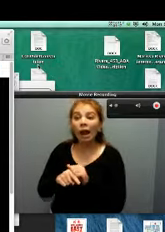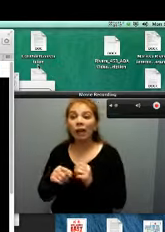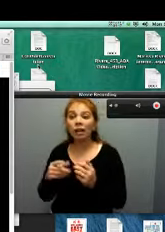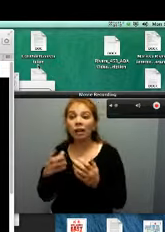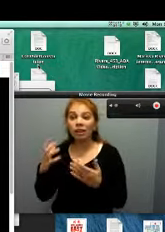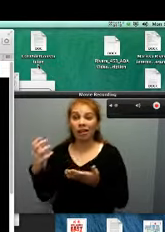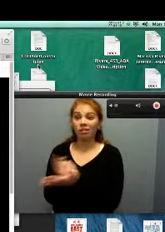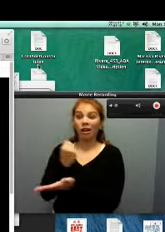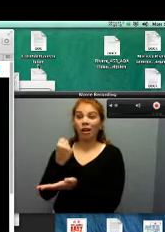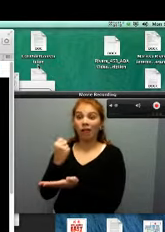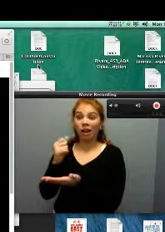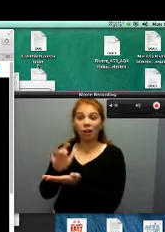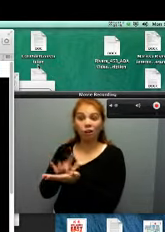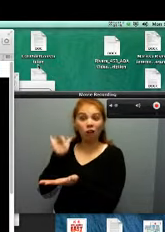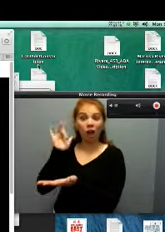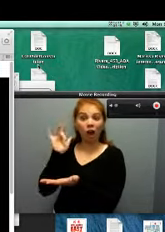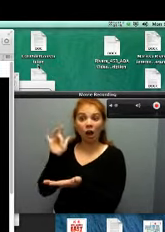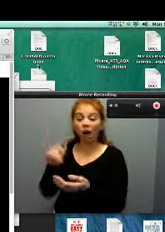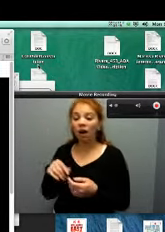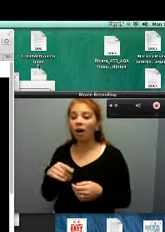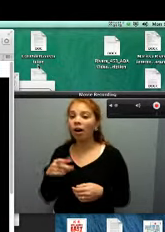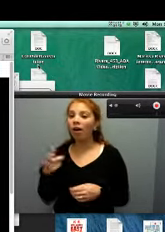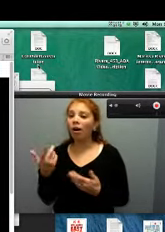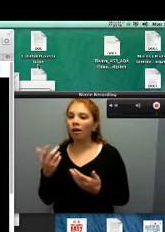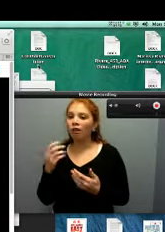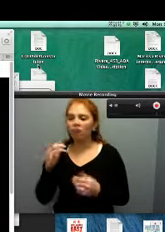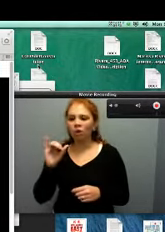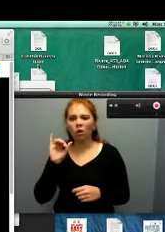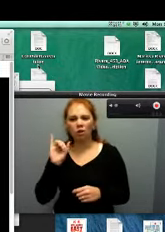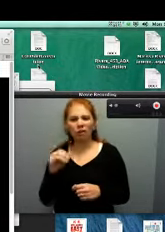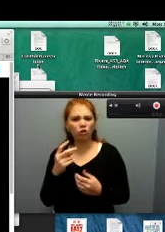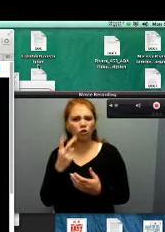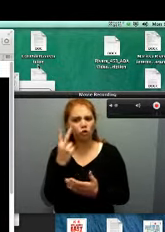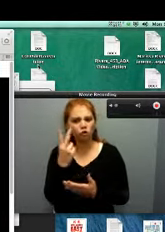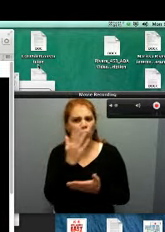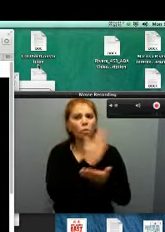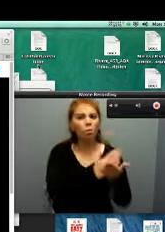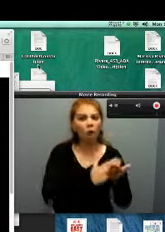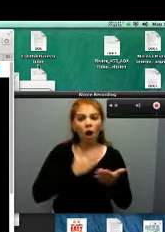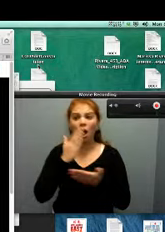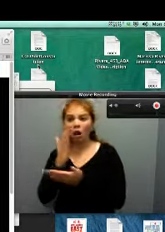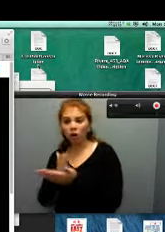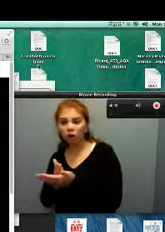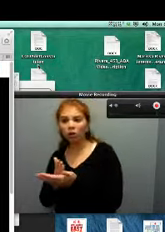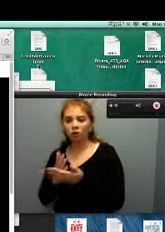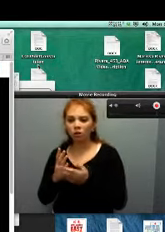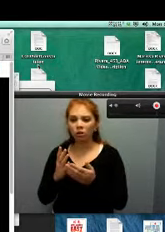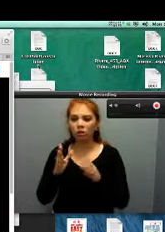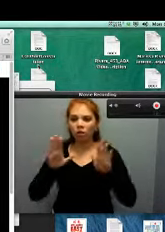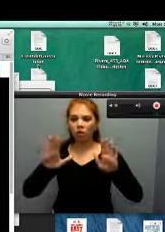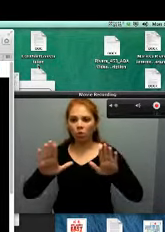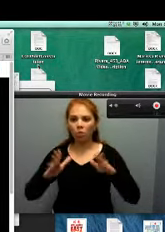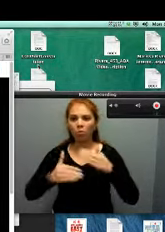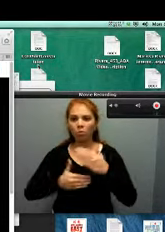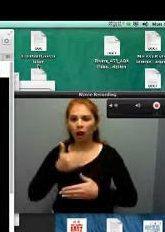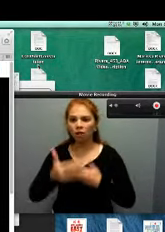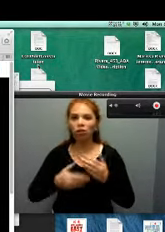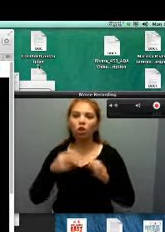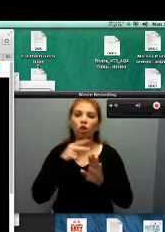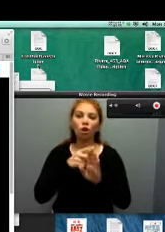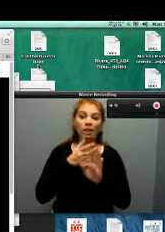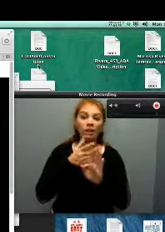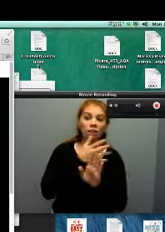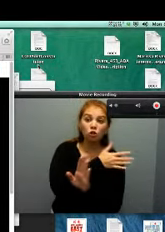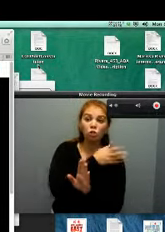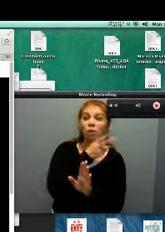of, things like that. So it's a two-part process, looking at history, looking